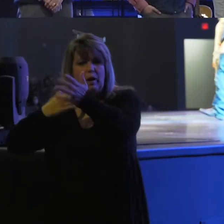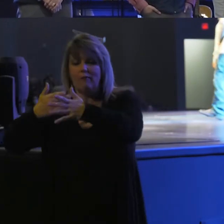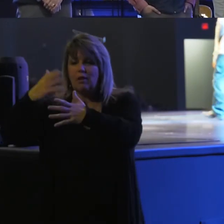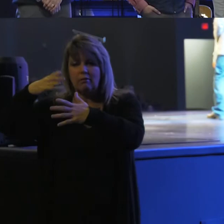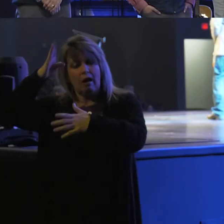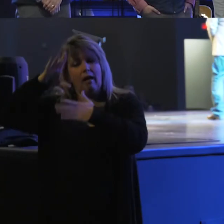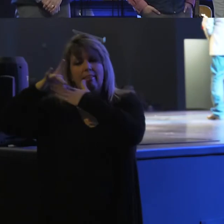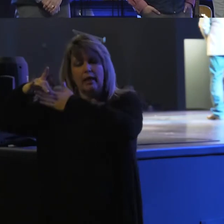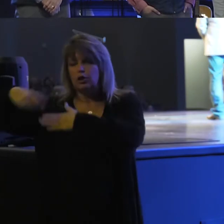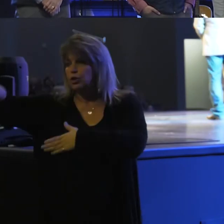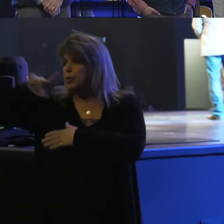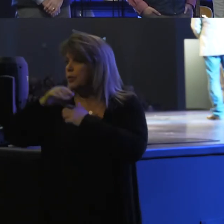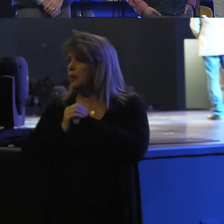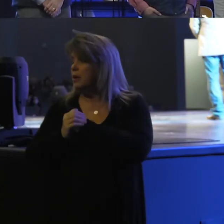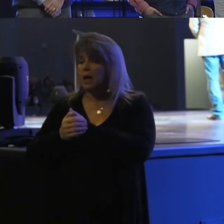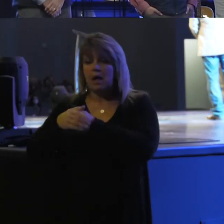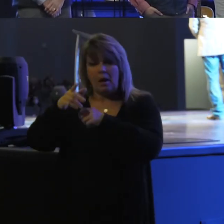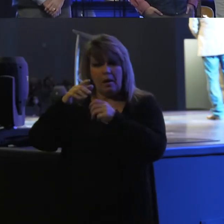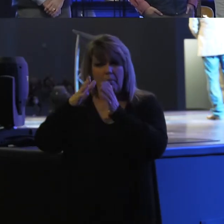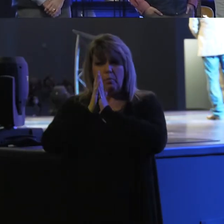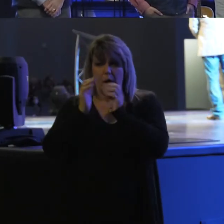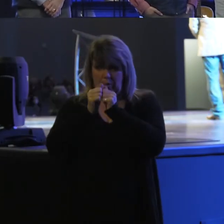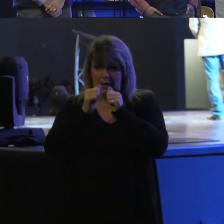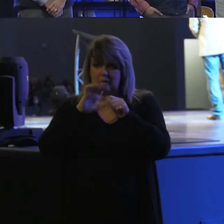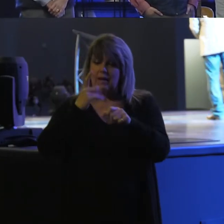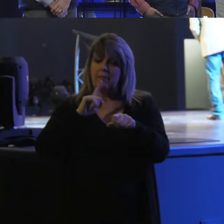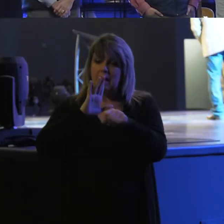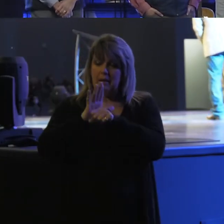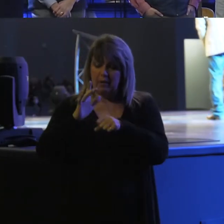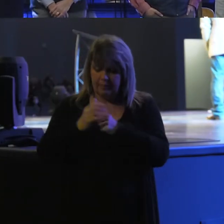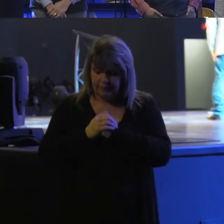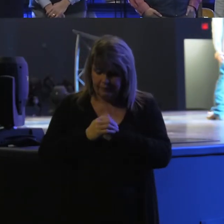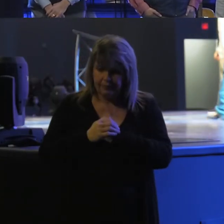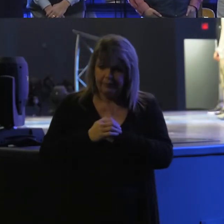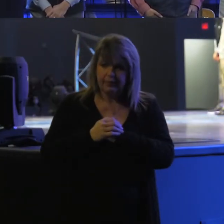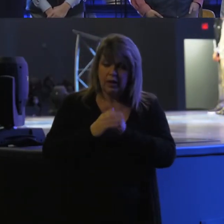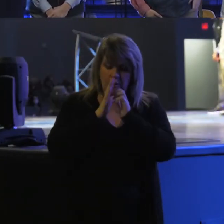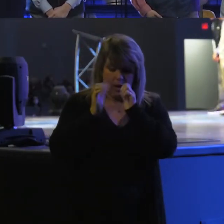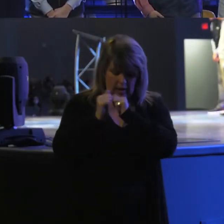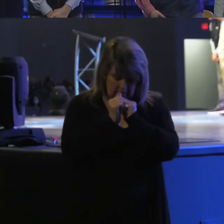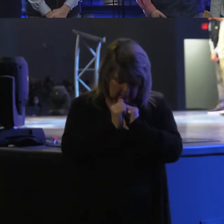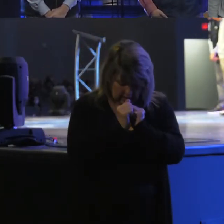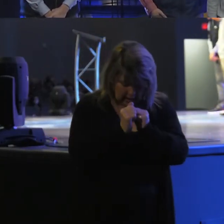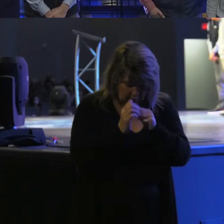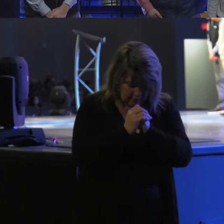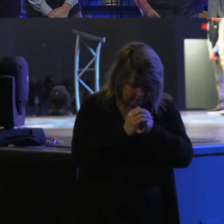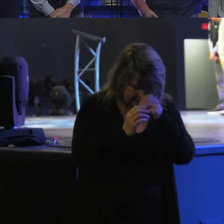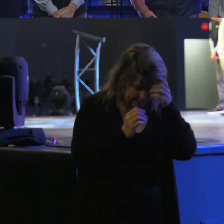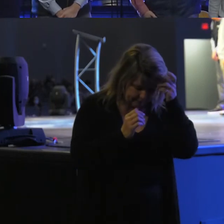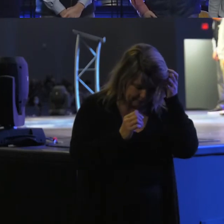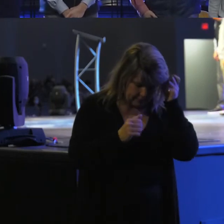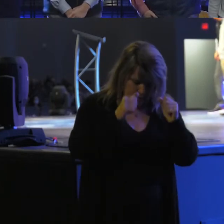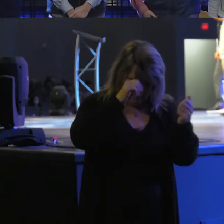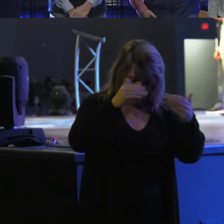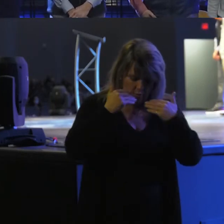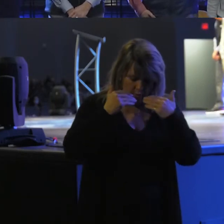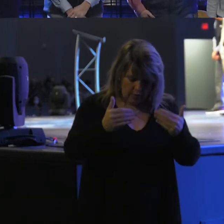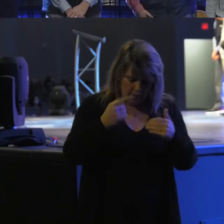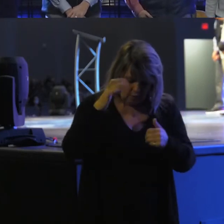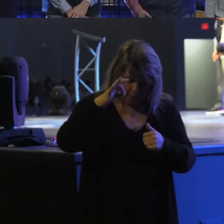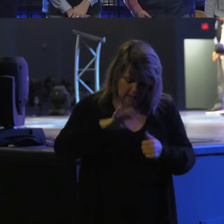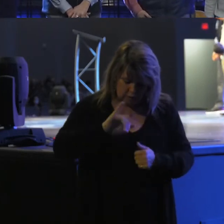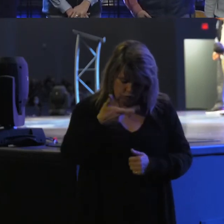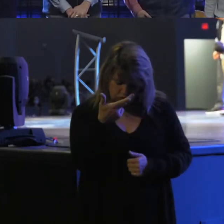So, Paul, would you pray over this family and commission them? I'd be honored to. Let's pray together, church. Father, we thank you for